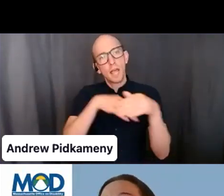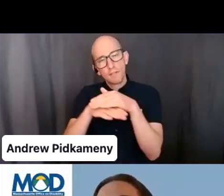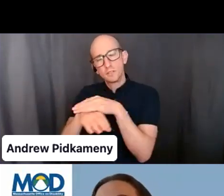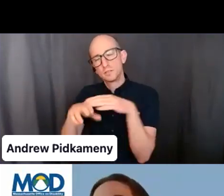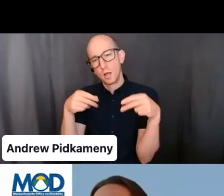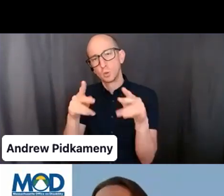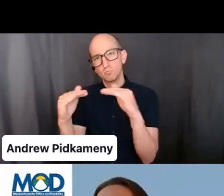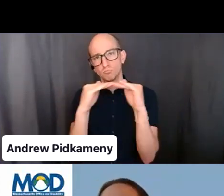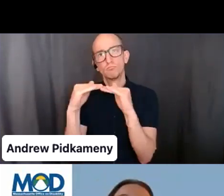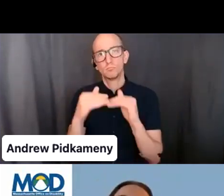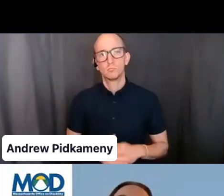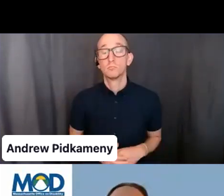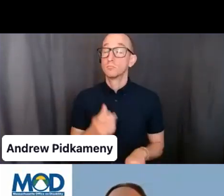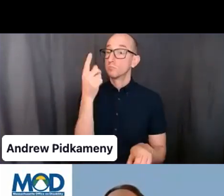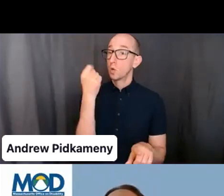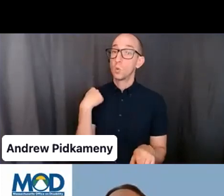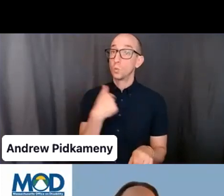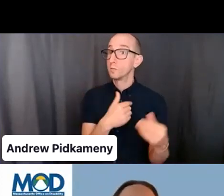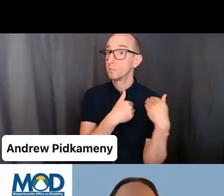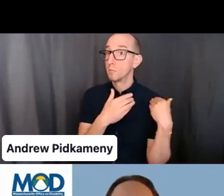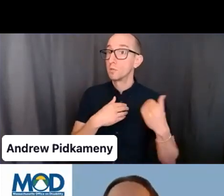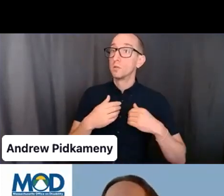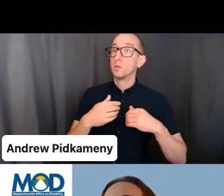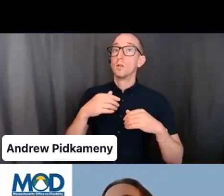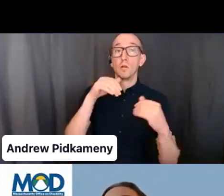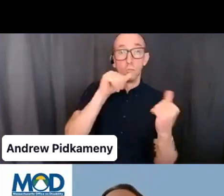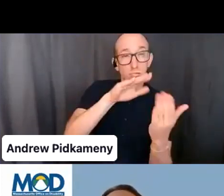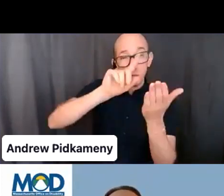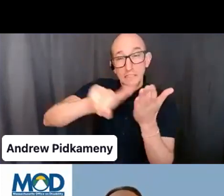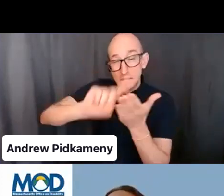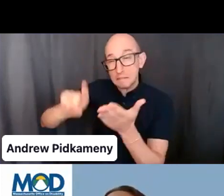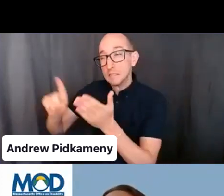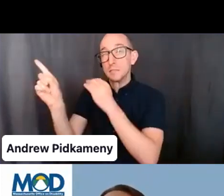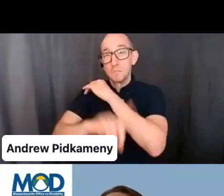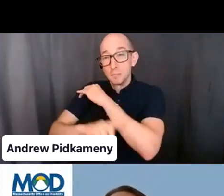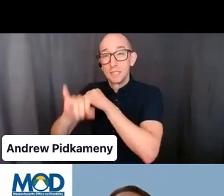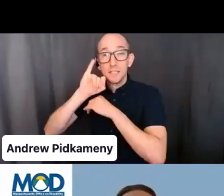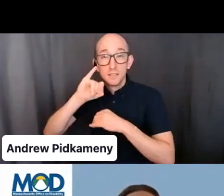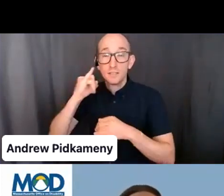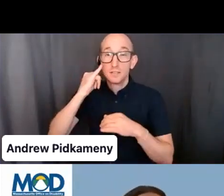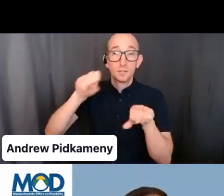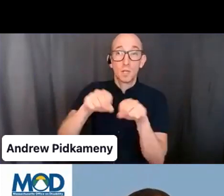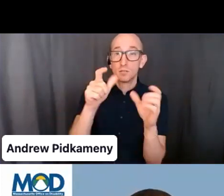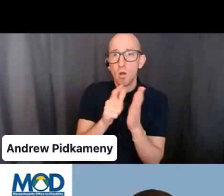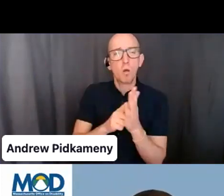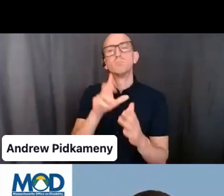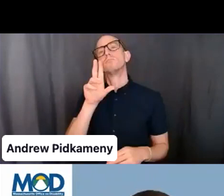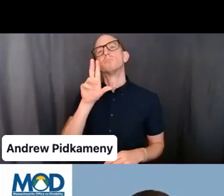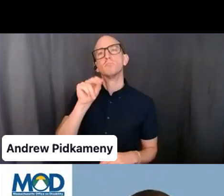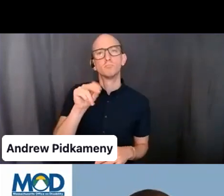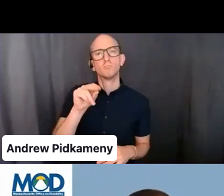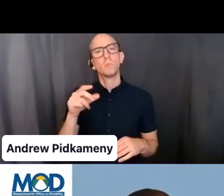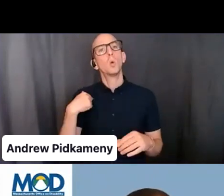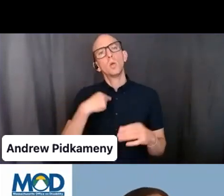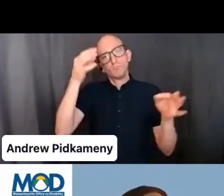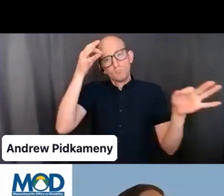an enforcement agency, so we don't enforce laws, we simply provide information about the law.